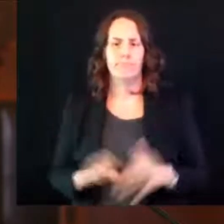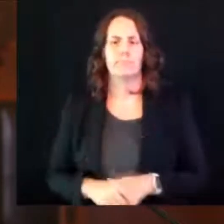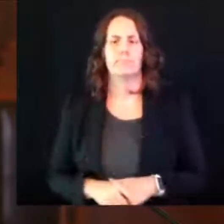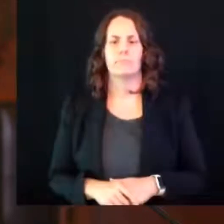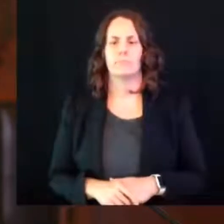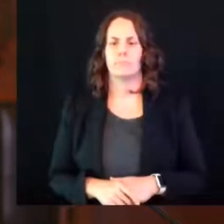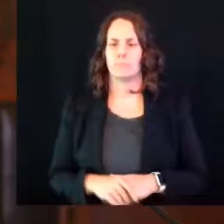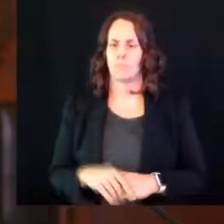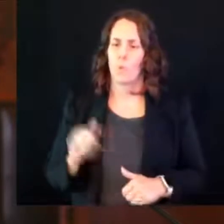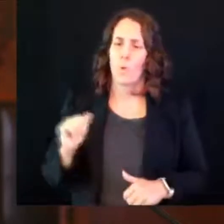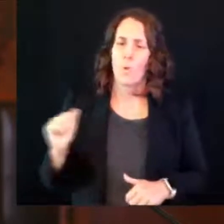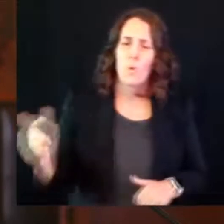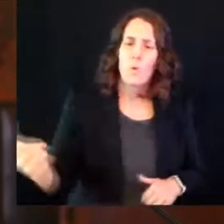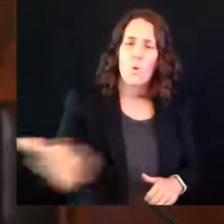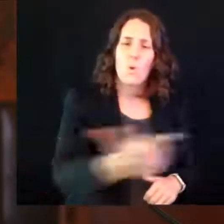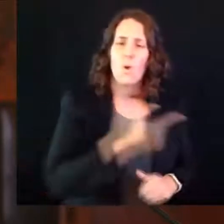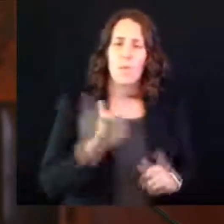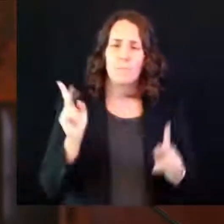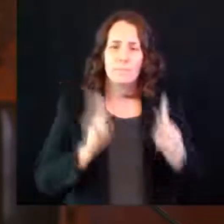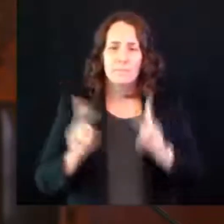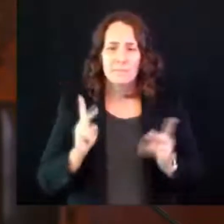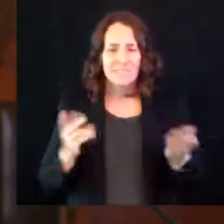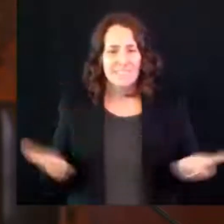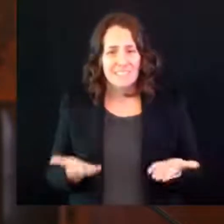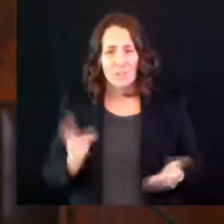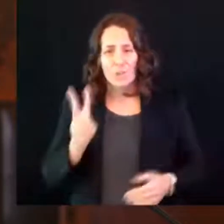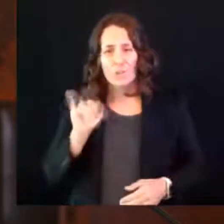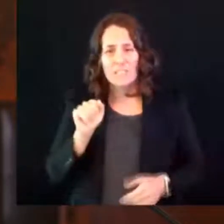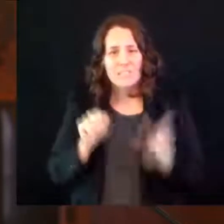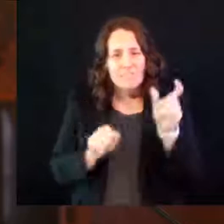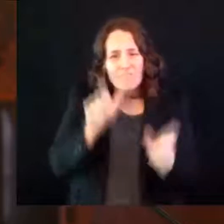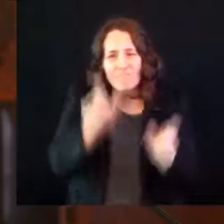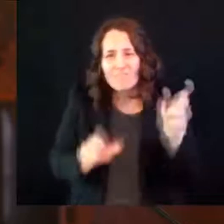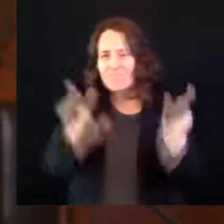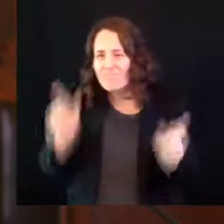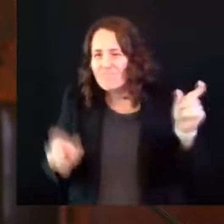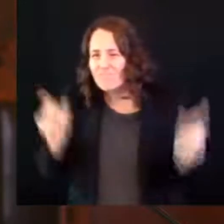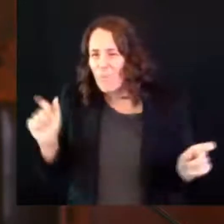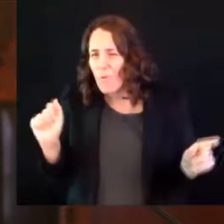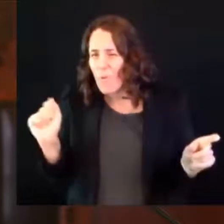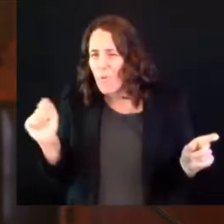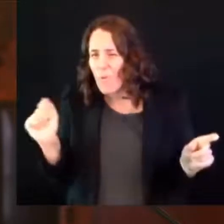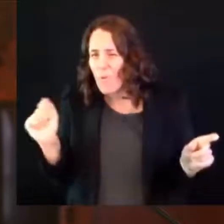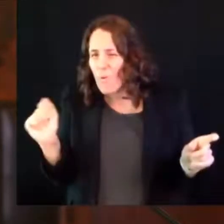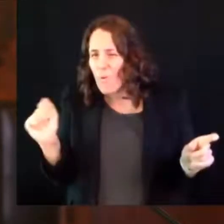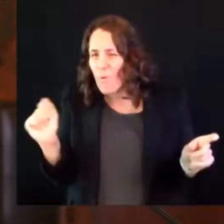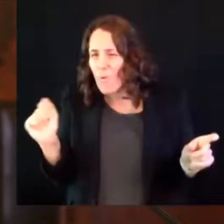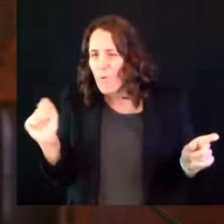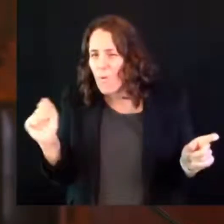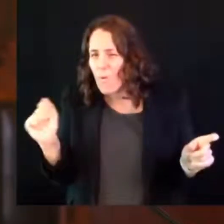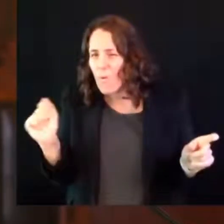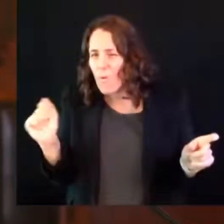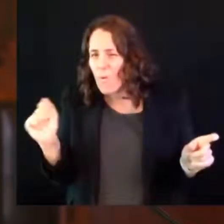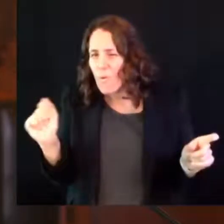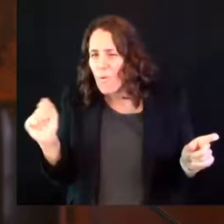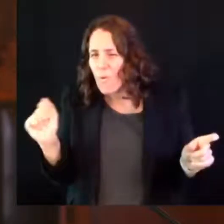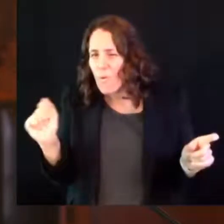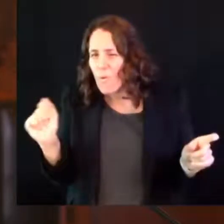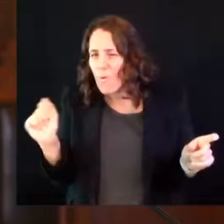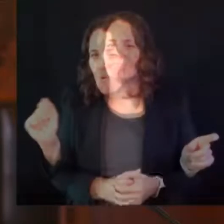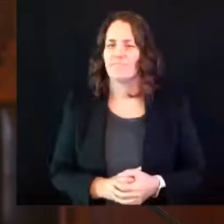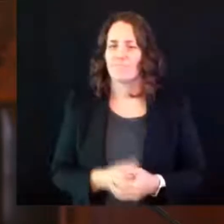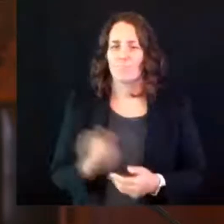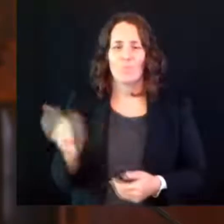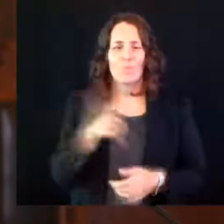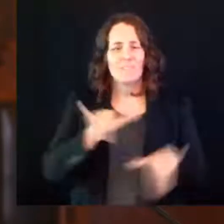our own family, with our friends, and within our communities. Stay home, wear a mask, keep 6